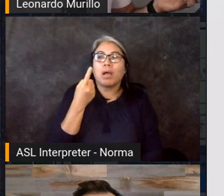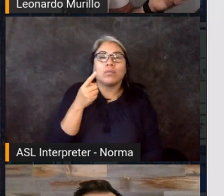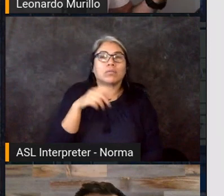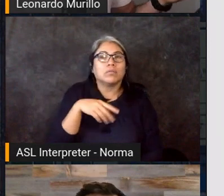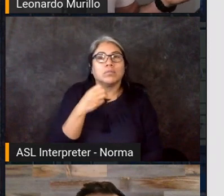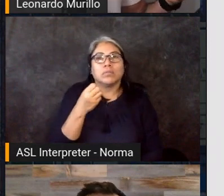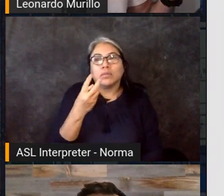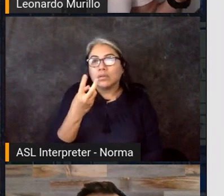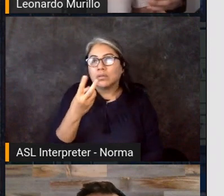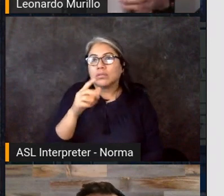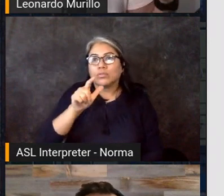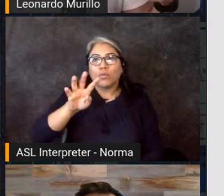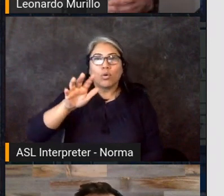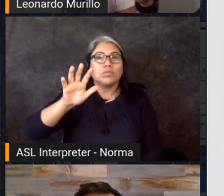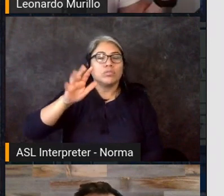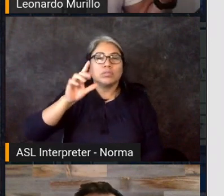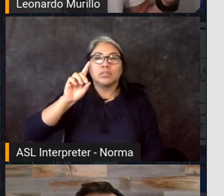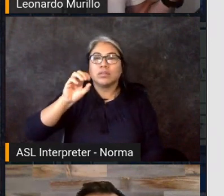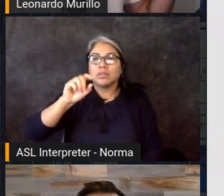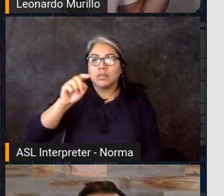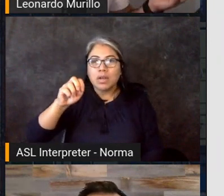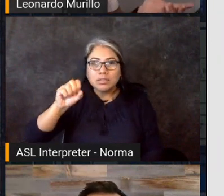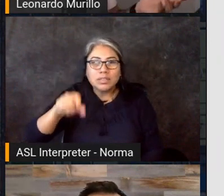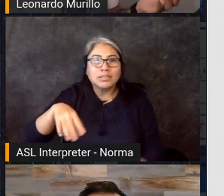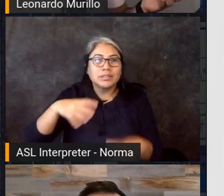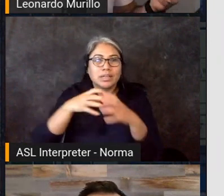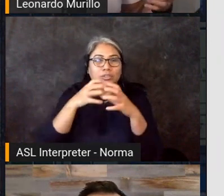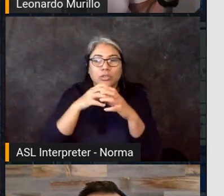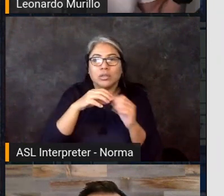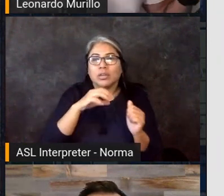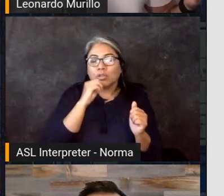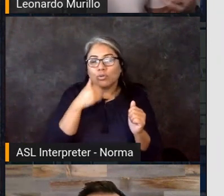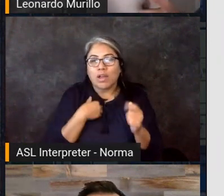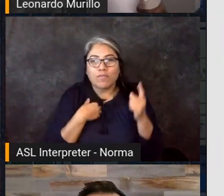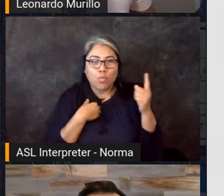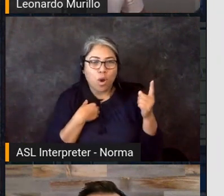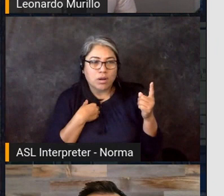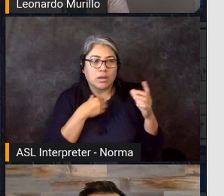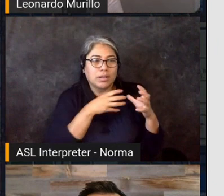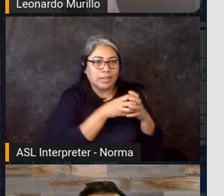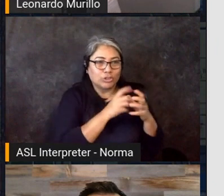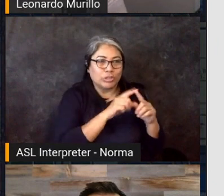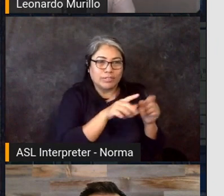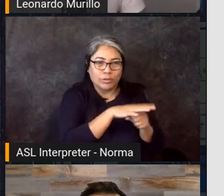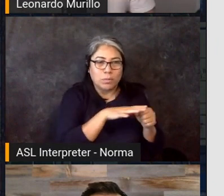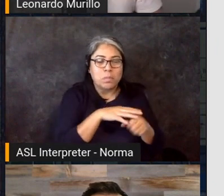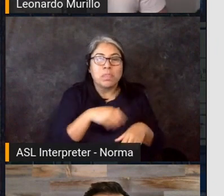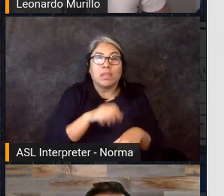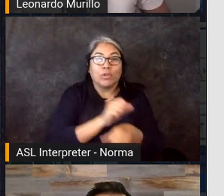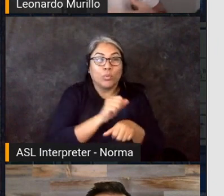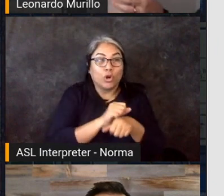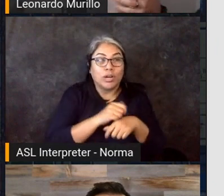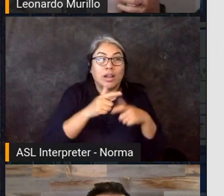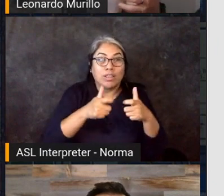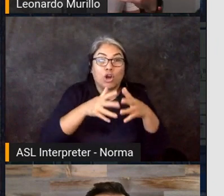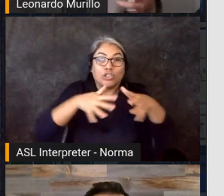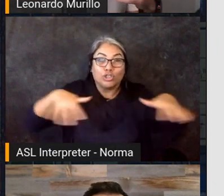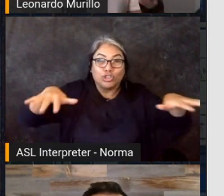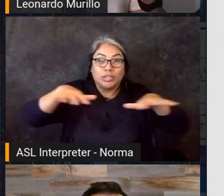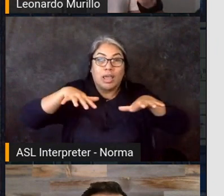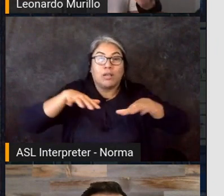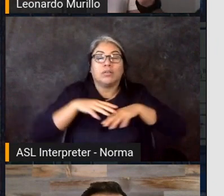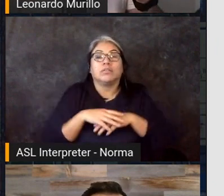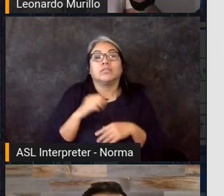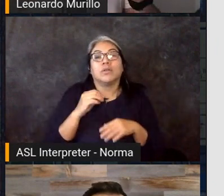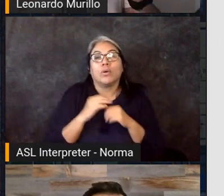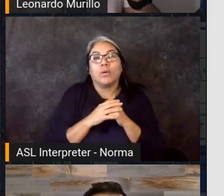times, right? Like you probably don't have just one cluster in different locations. You're looking at much larger scale. So the fact